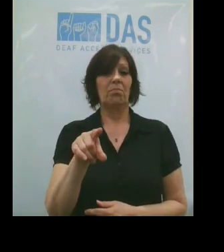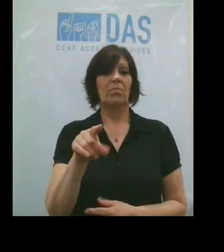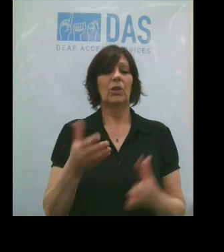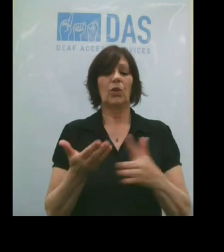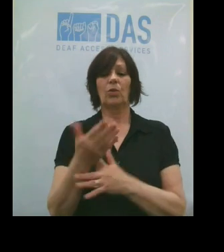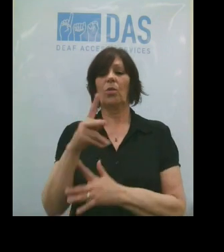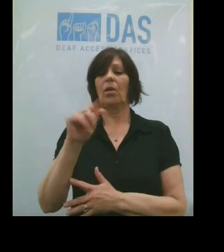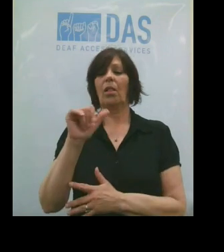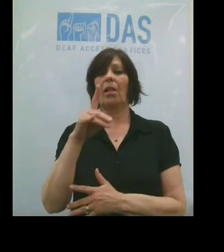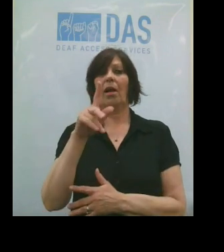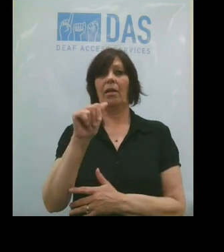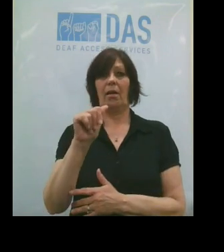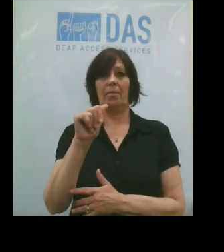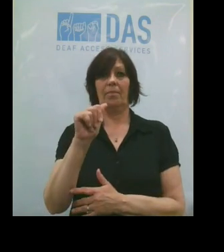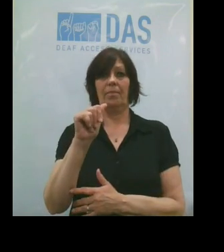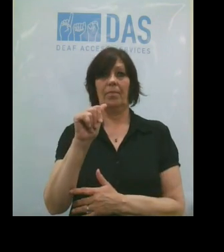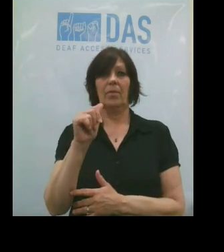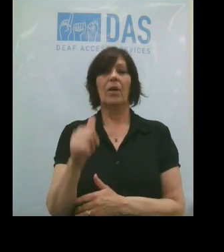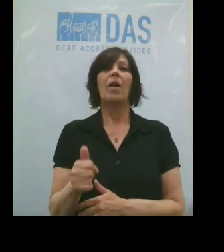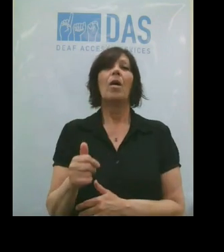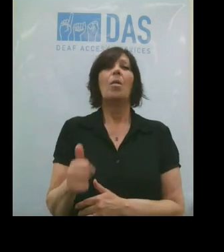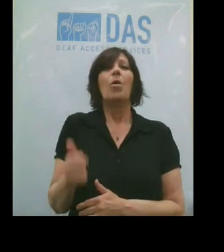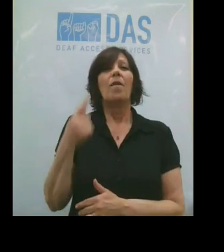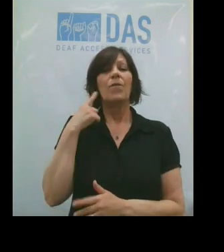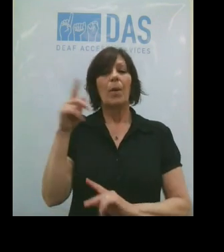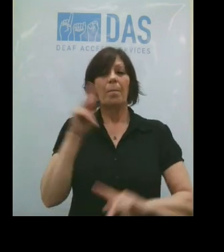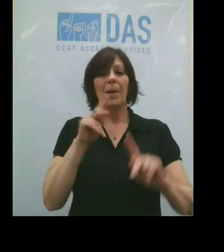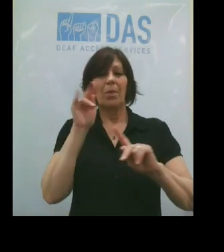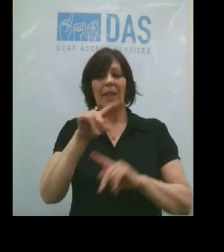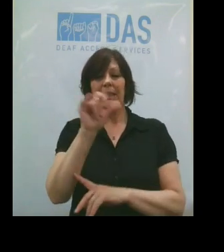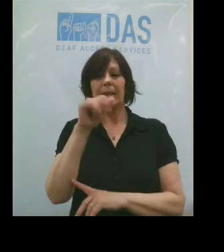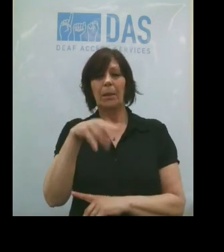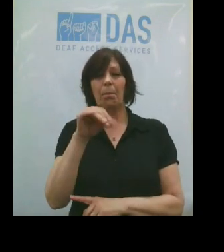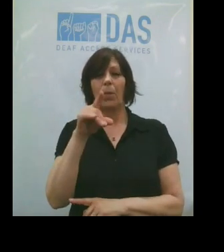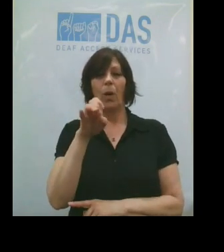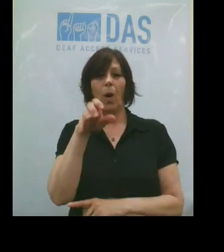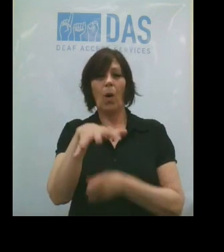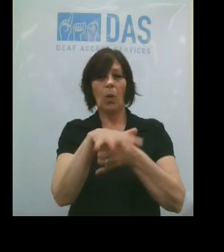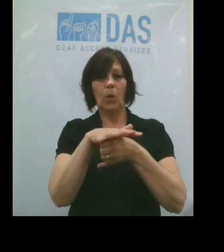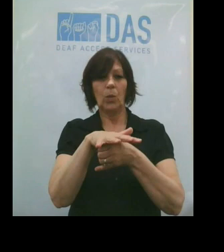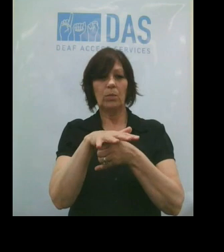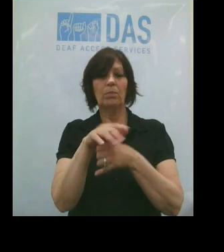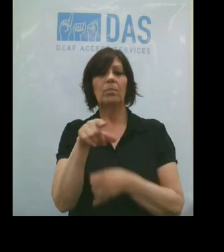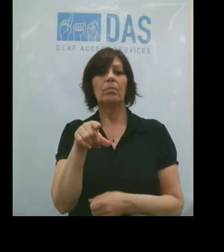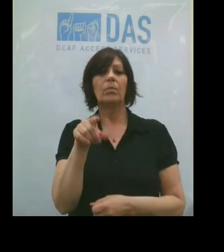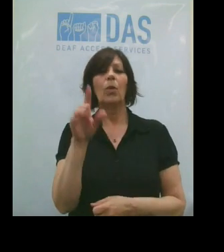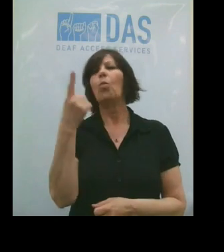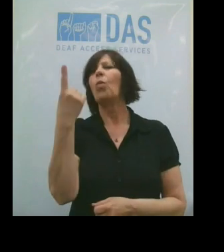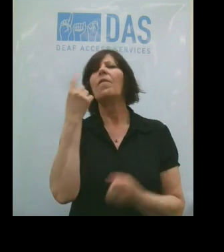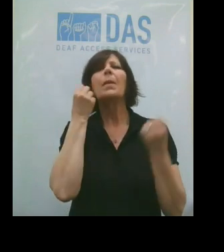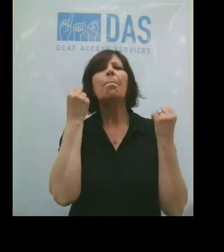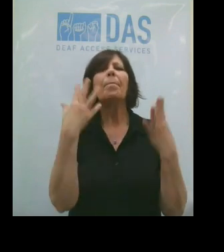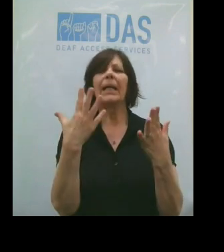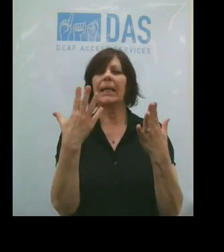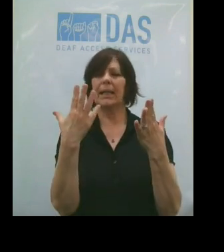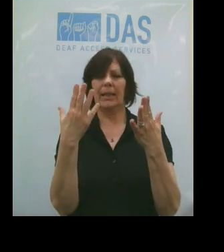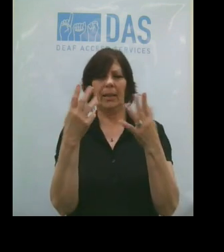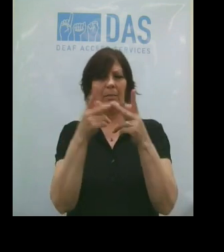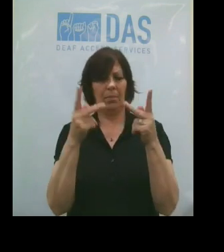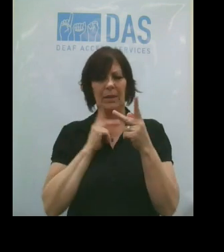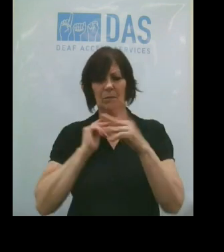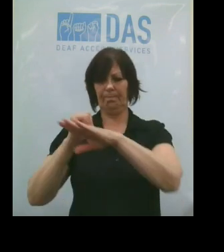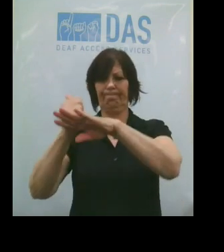Calida. It is primarily for residents in the zip codes you see on the screen, but it is just one of a multiple set of Calida